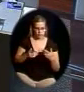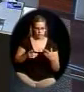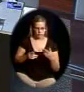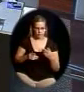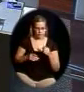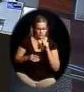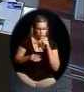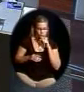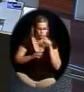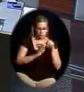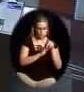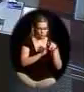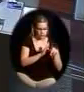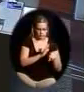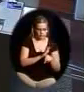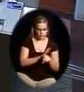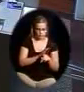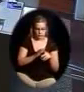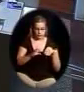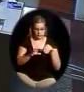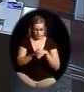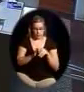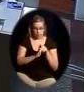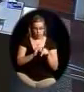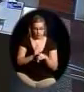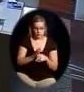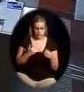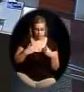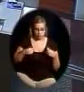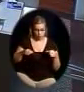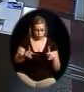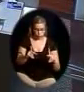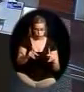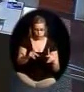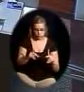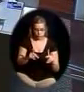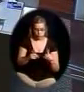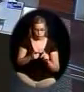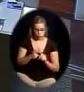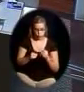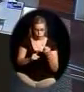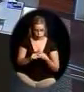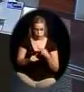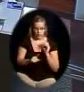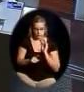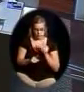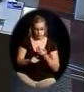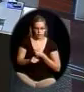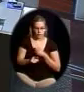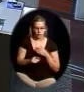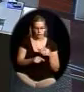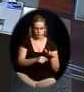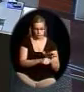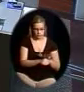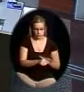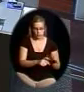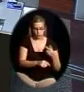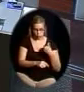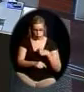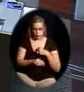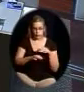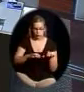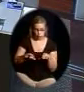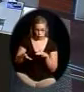to policy, because within the policy there is an opportunity to rent our facilities out, and we do